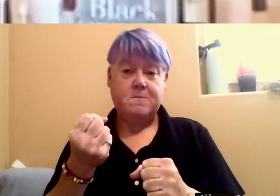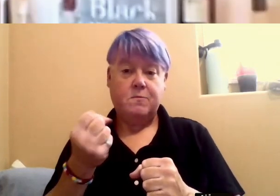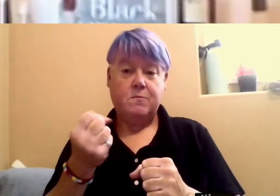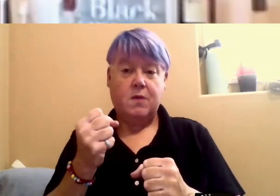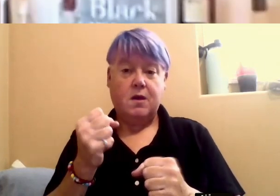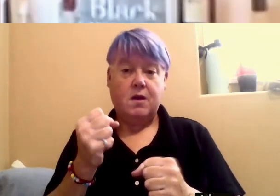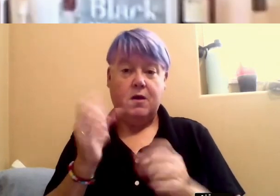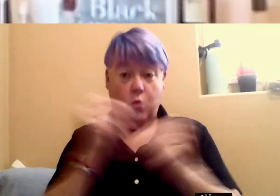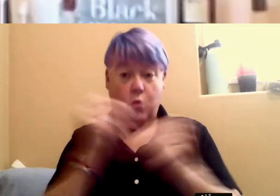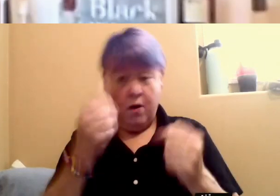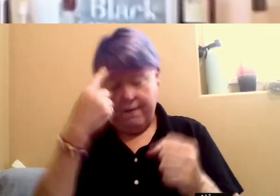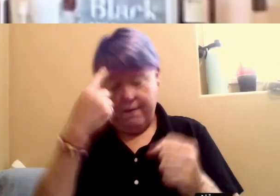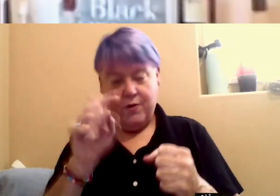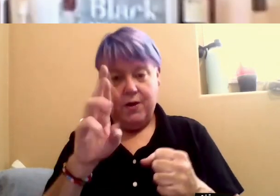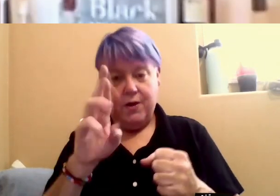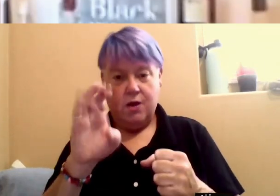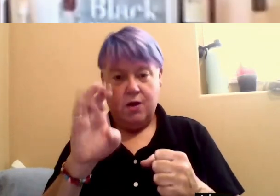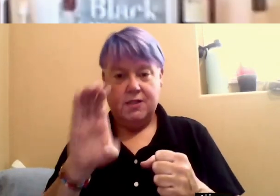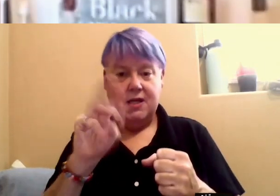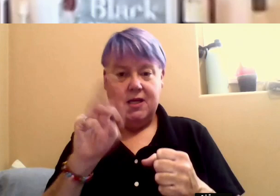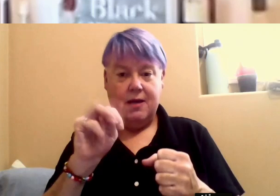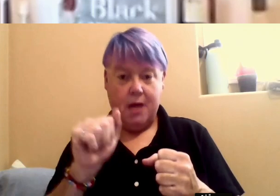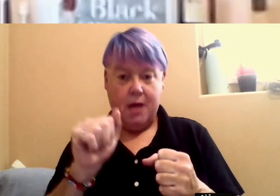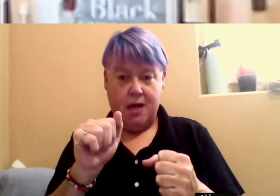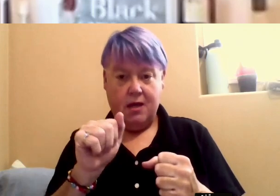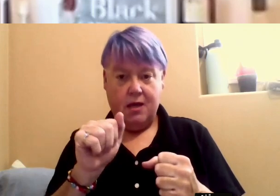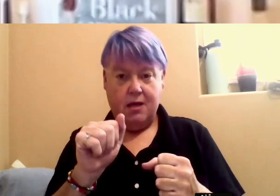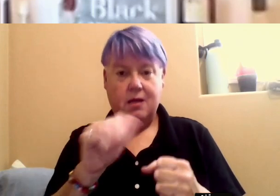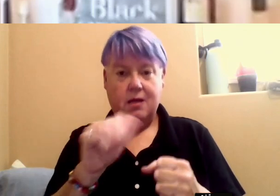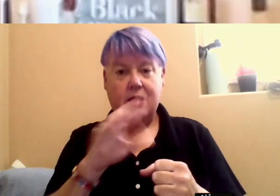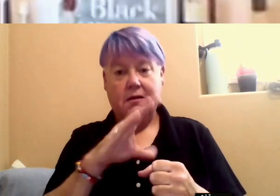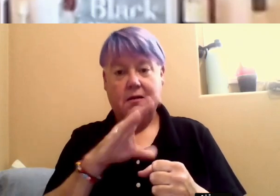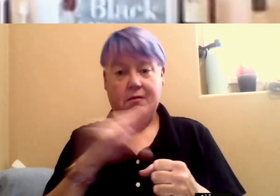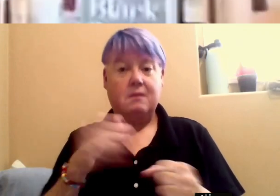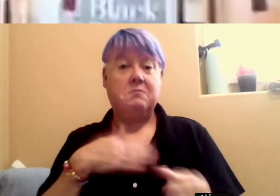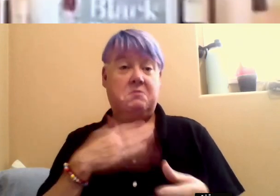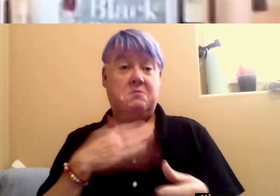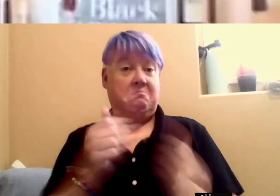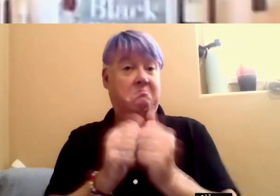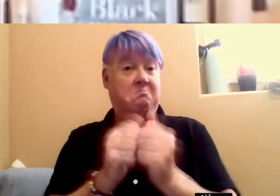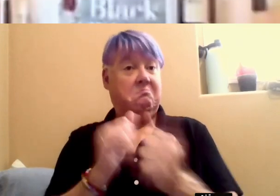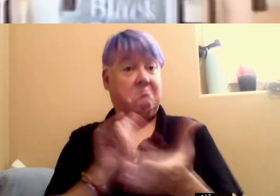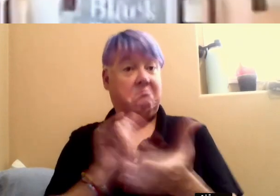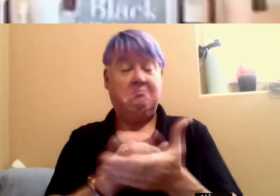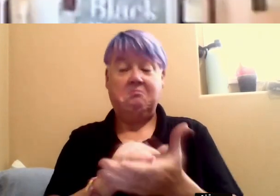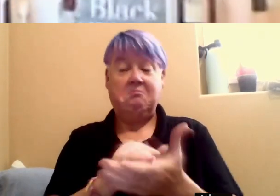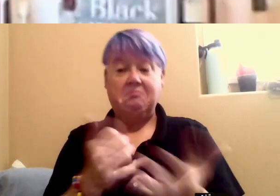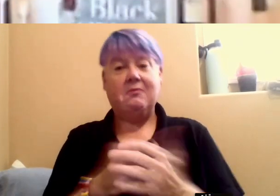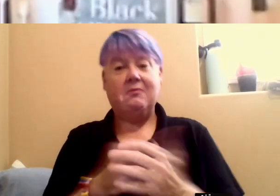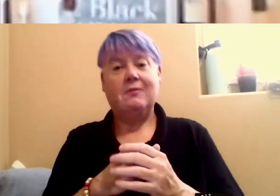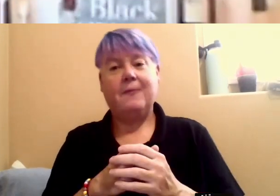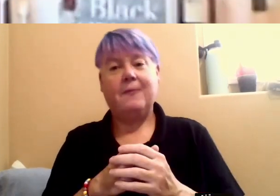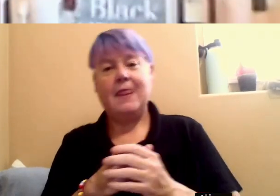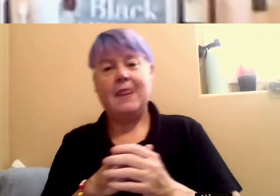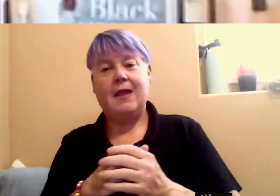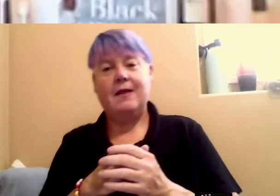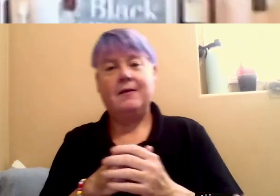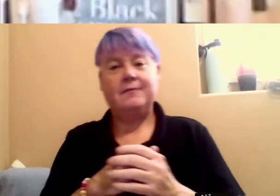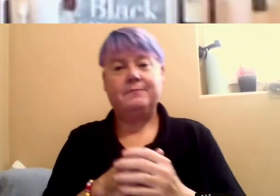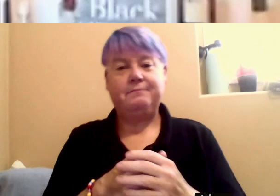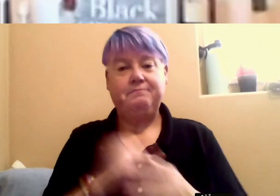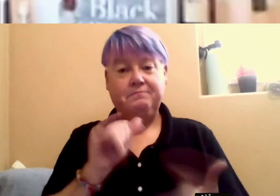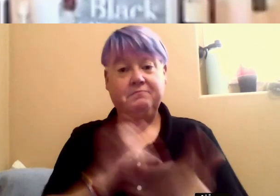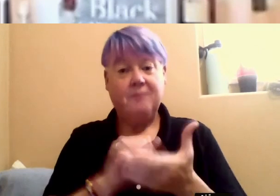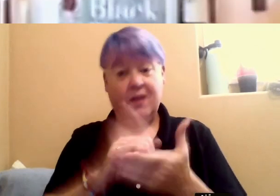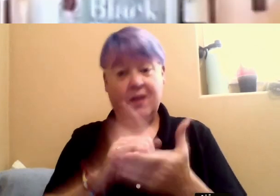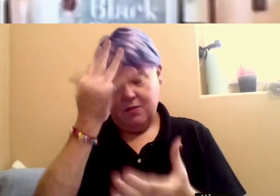for the RTDNA, and I was really floored by that, and really happy about it. And but yeah, so that's why I did QAO,